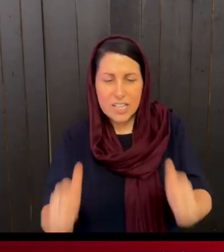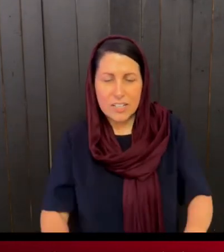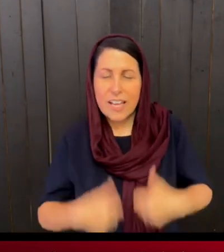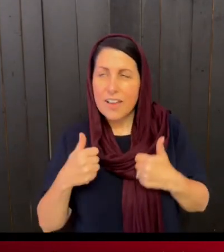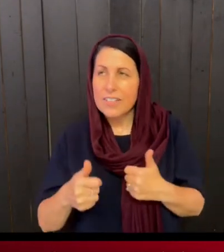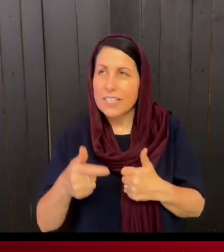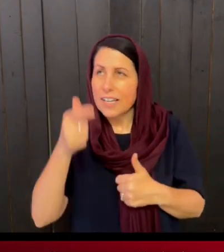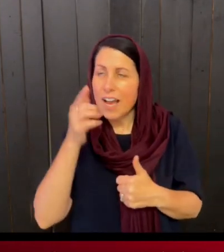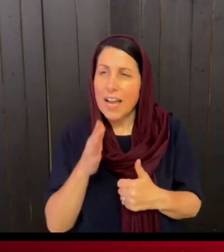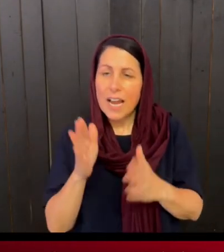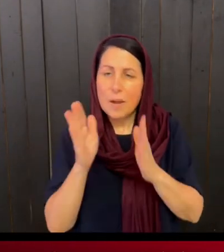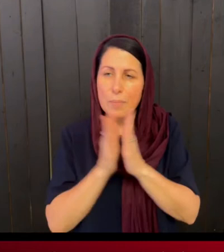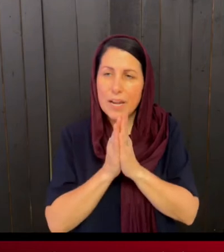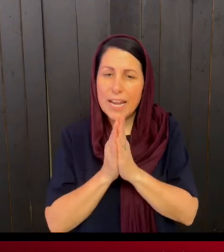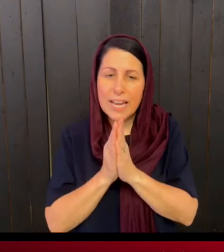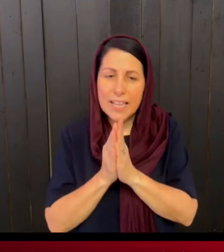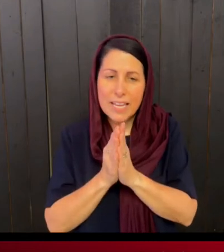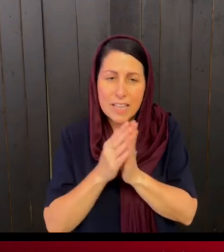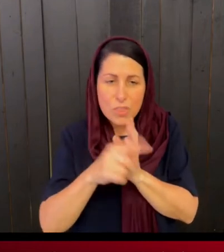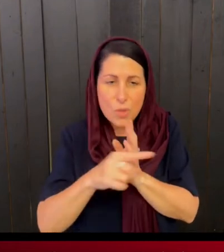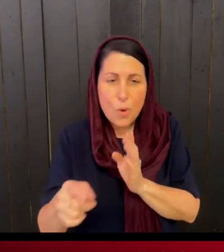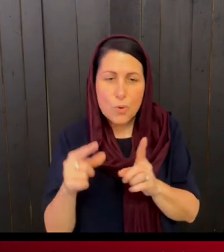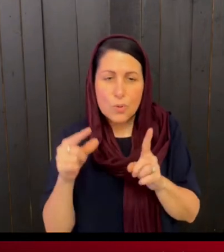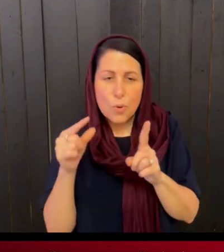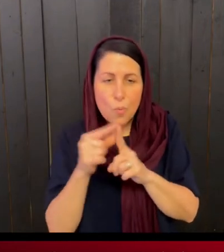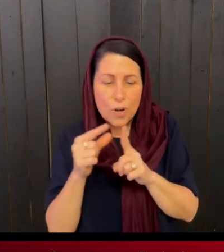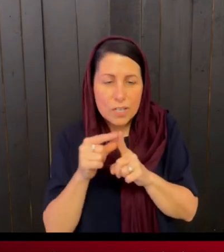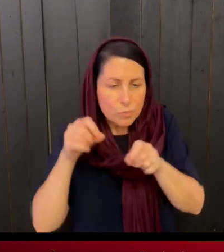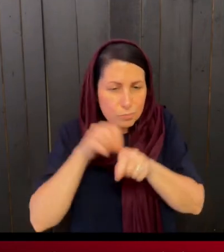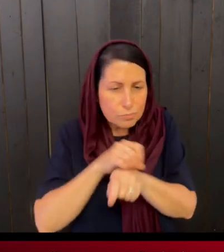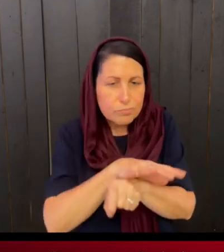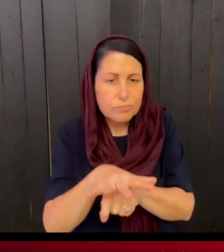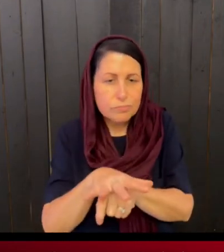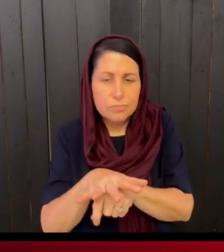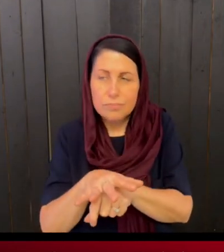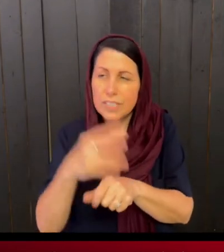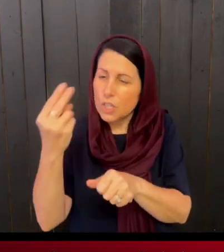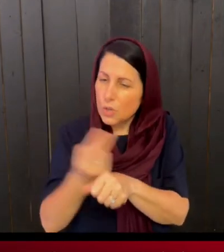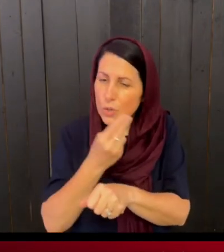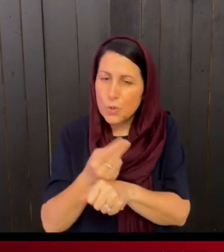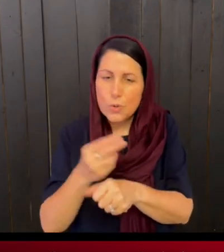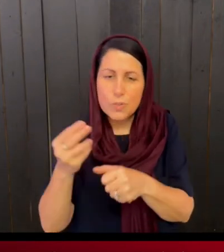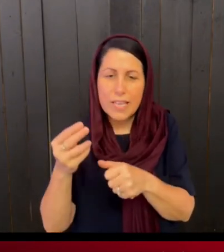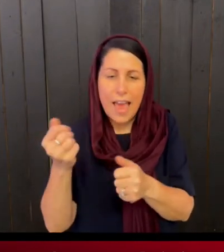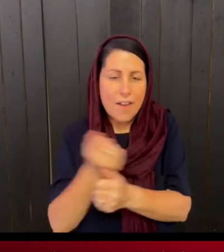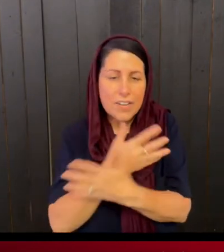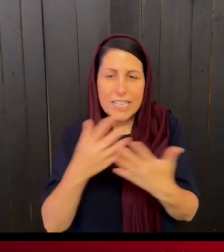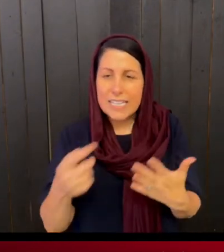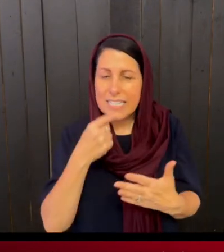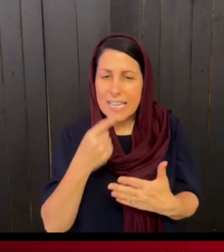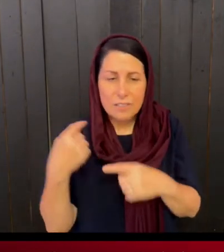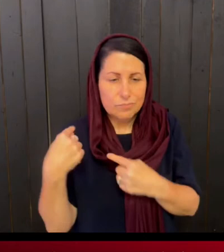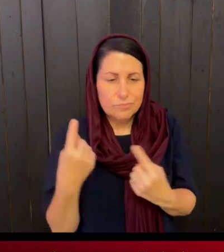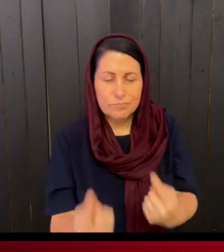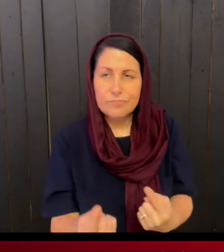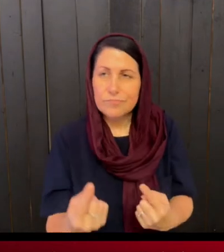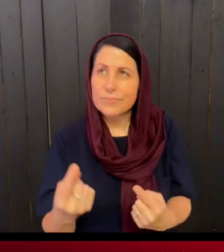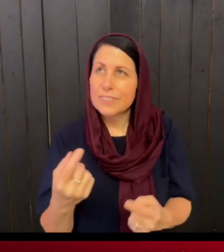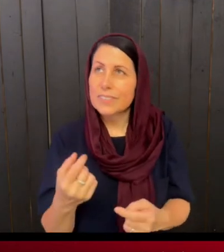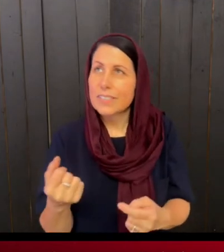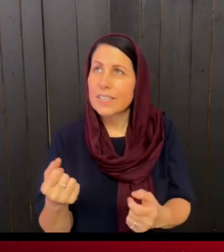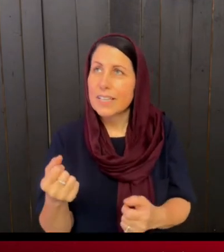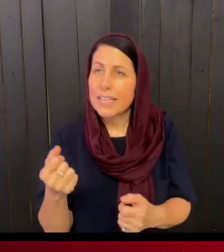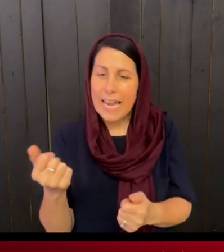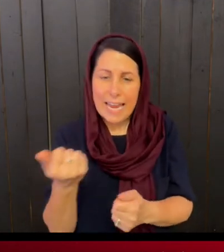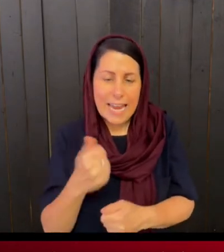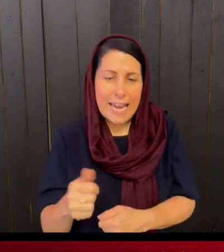that those words would be effective, Lord God. Holy Spirit, use what was said here, Lord God. Anything that you